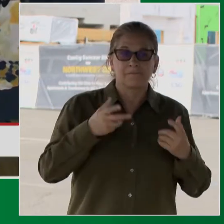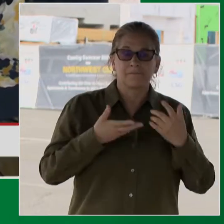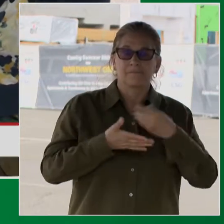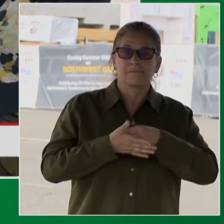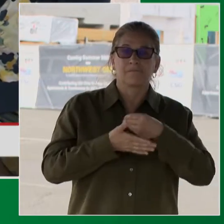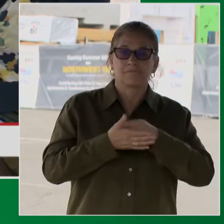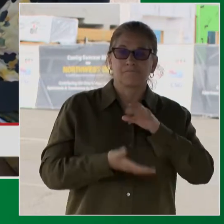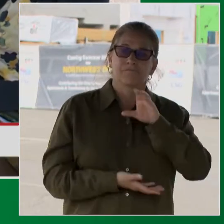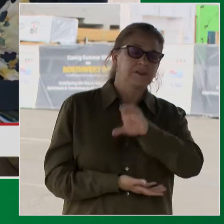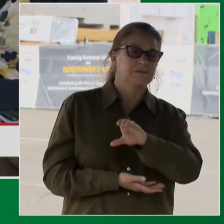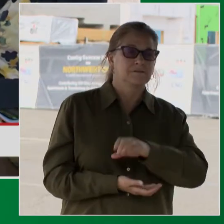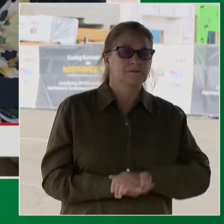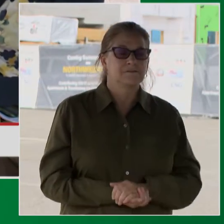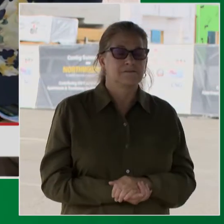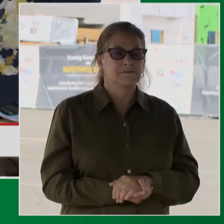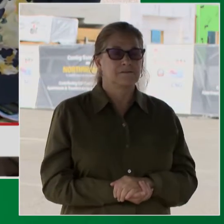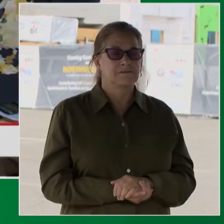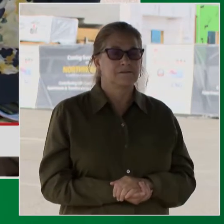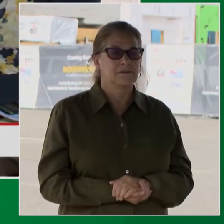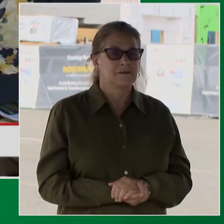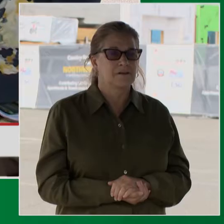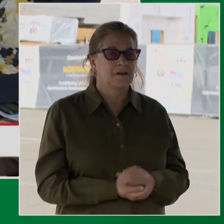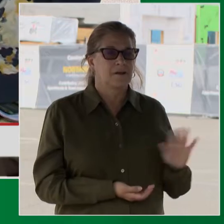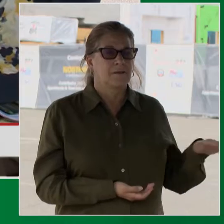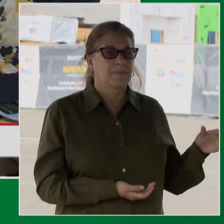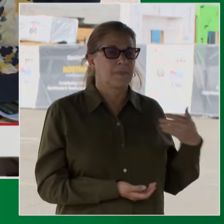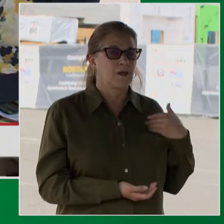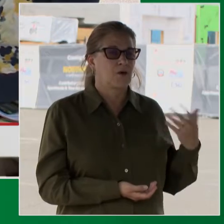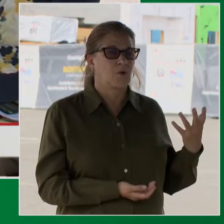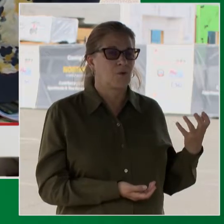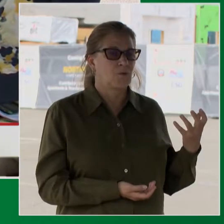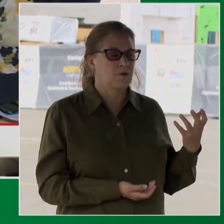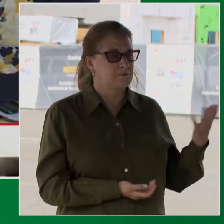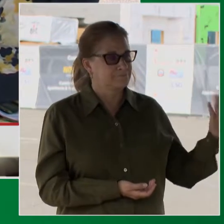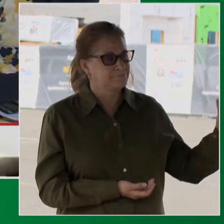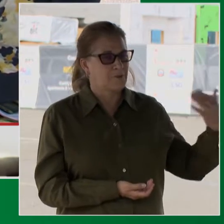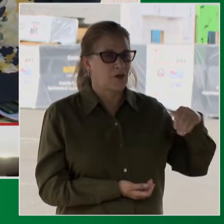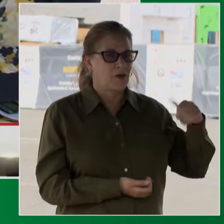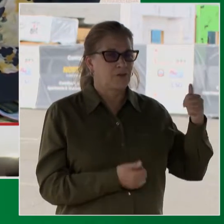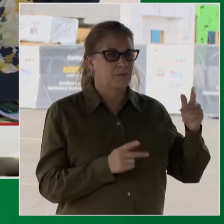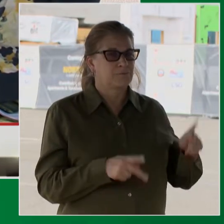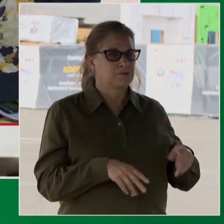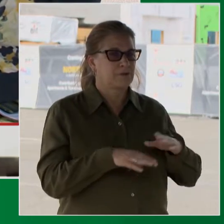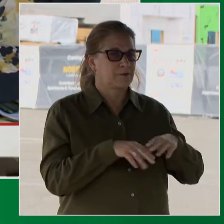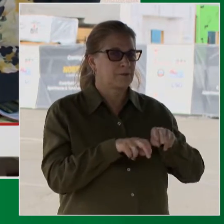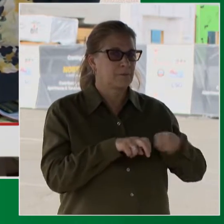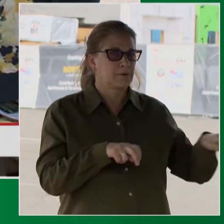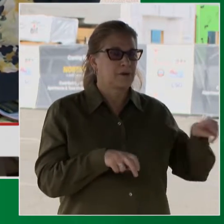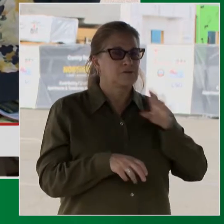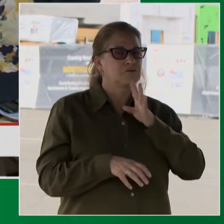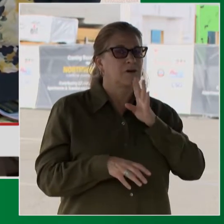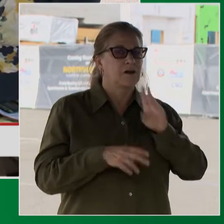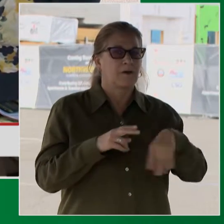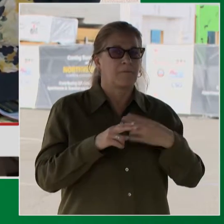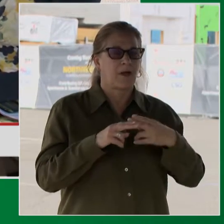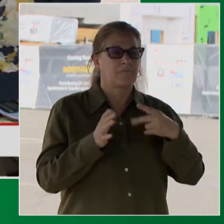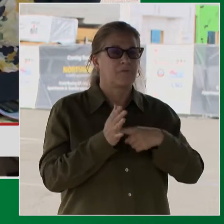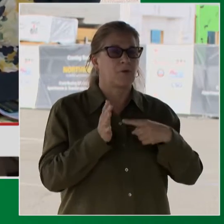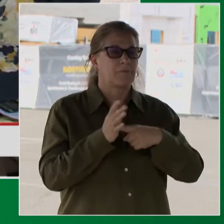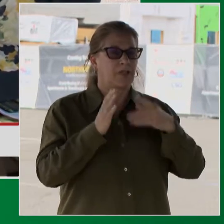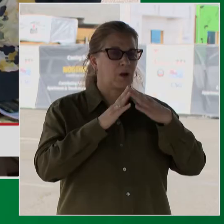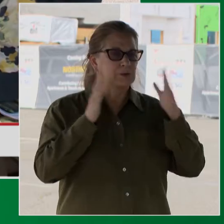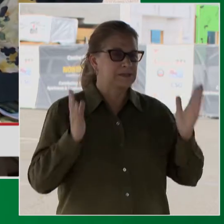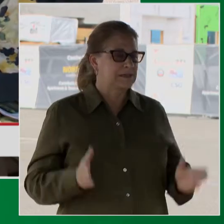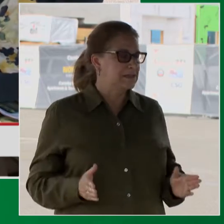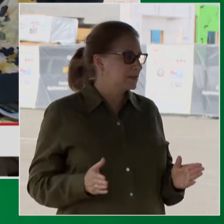So let me do this. I'm going to bring in our folks who are going to talk about housing affordability. So we're excited to talk through that. And